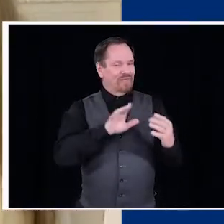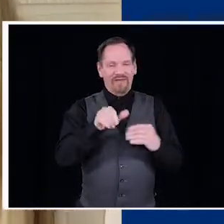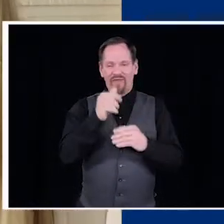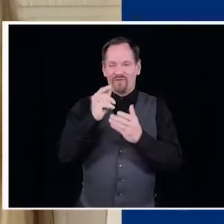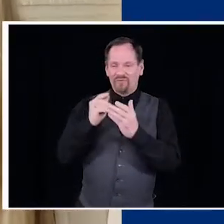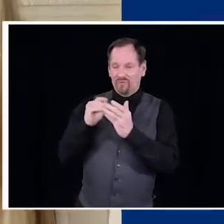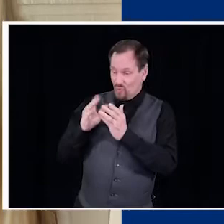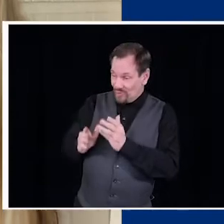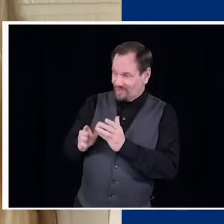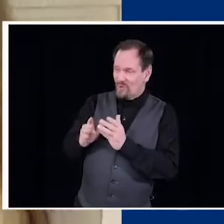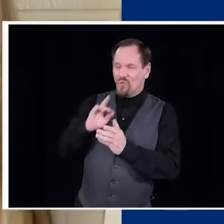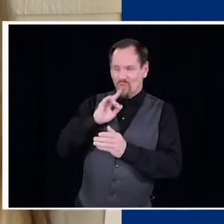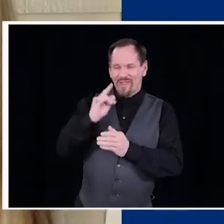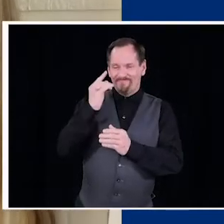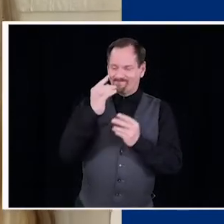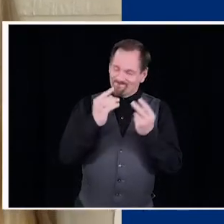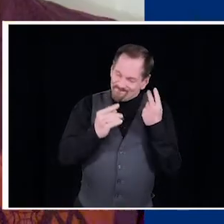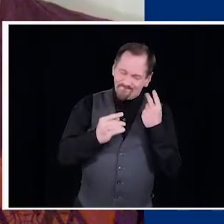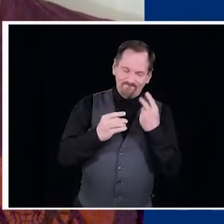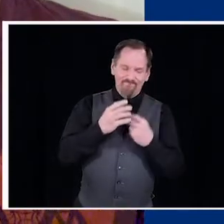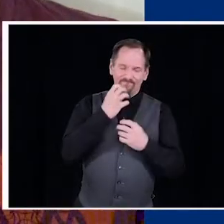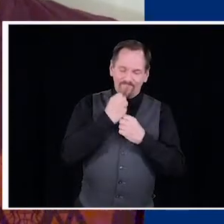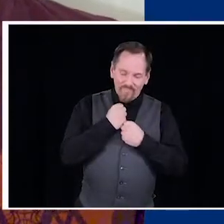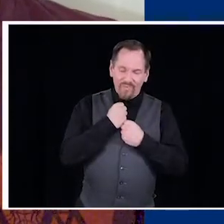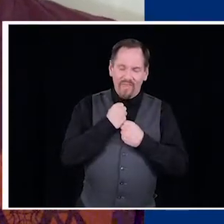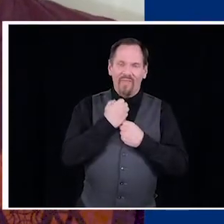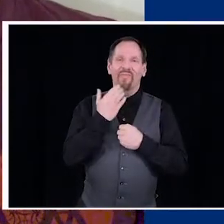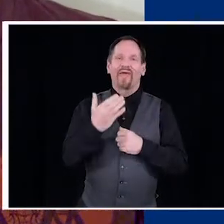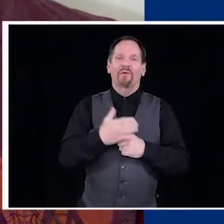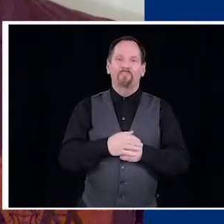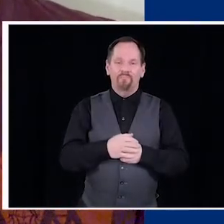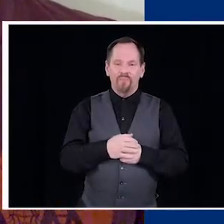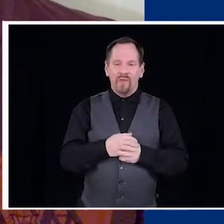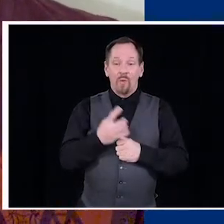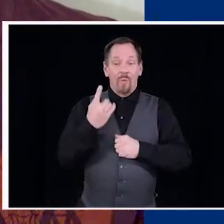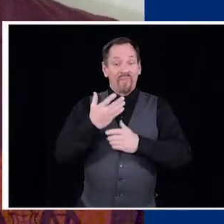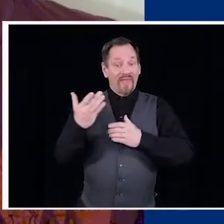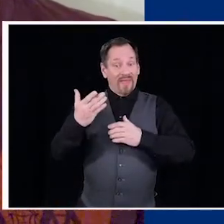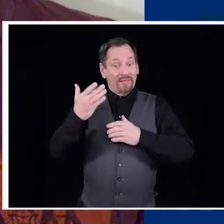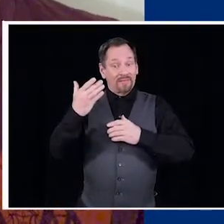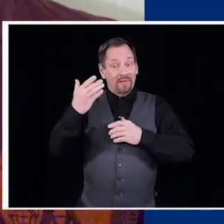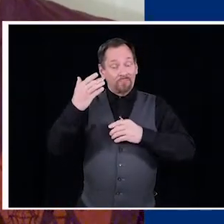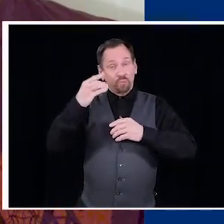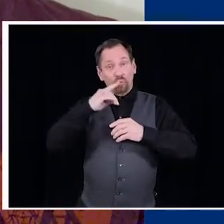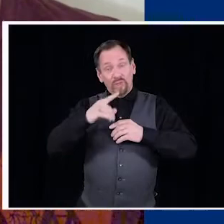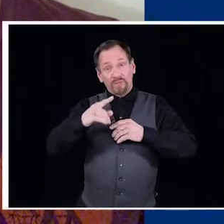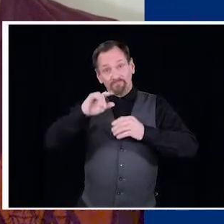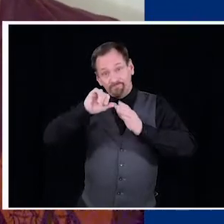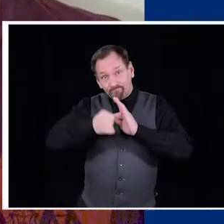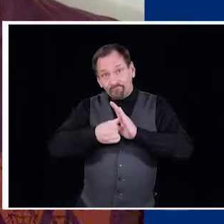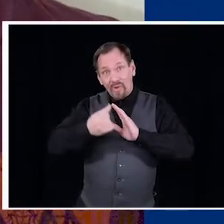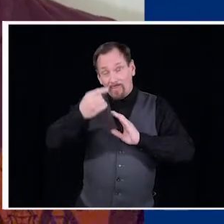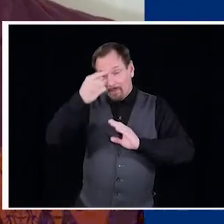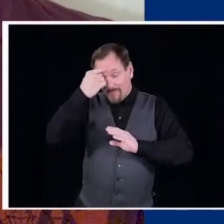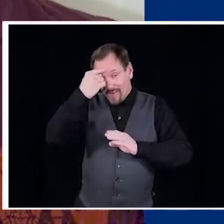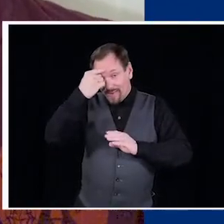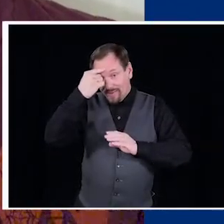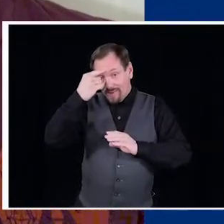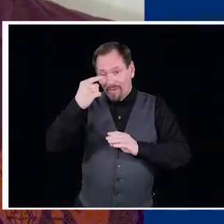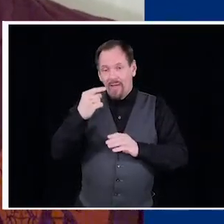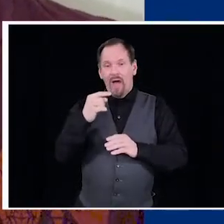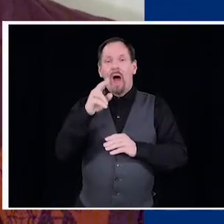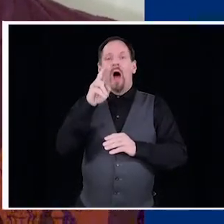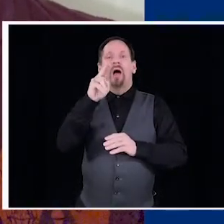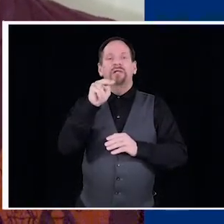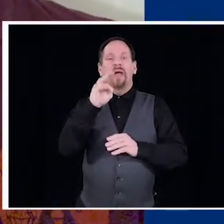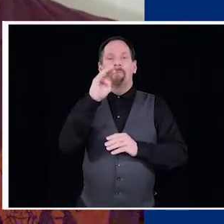students, and it was very memorable. Thank you. One thing that comes to mind over my program was one of my courses, which was unmanned